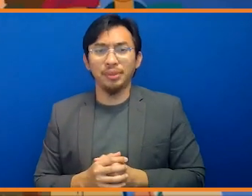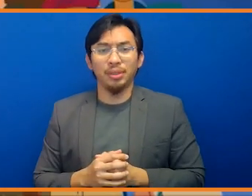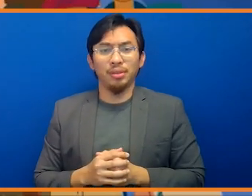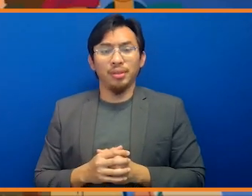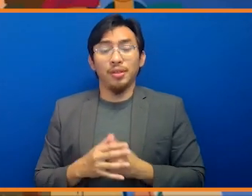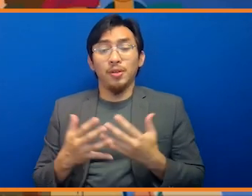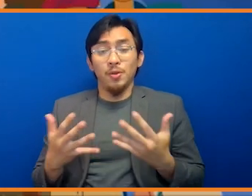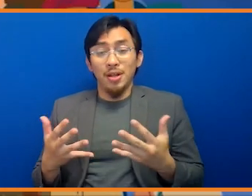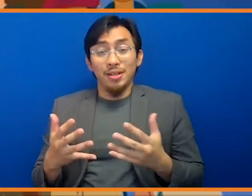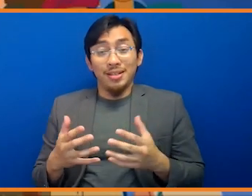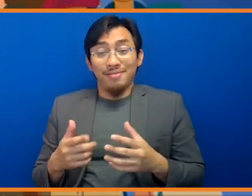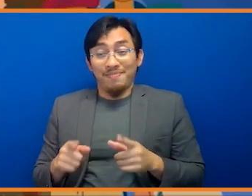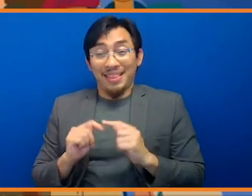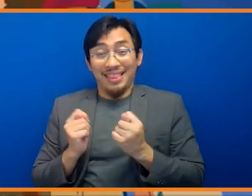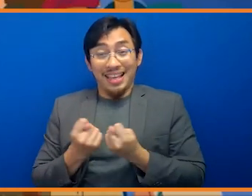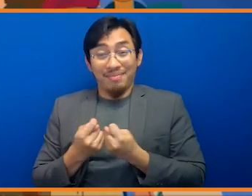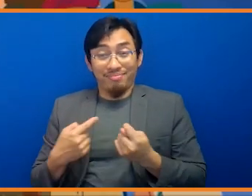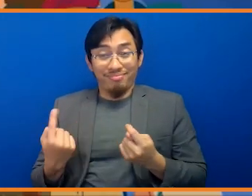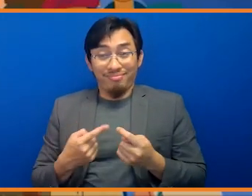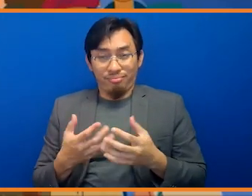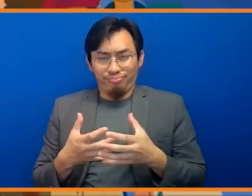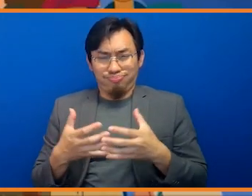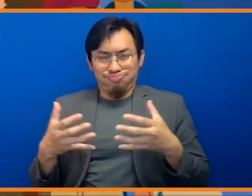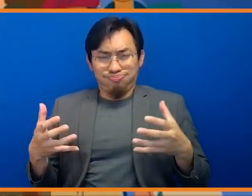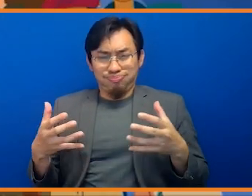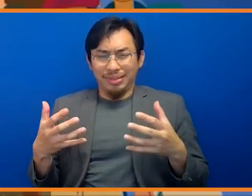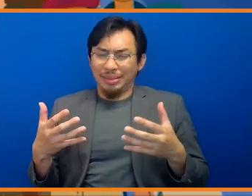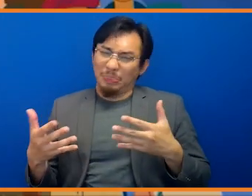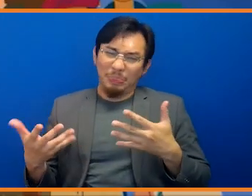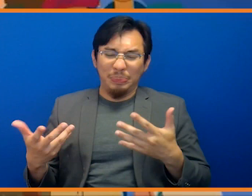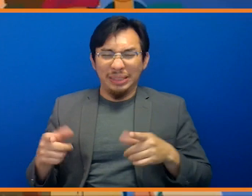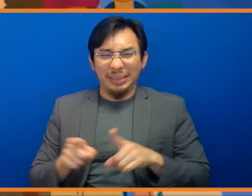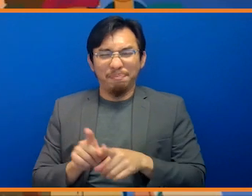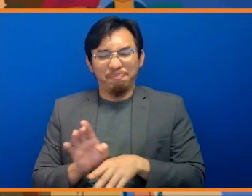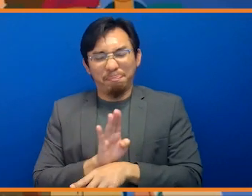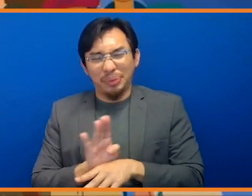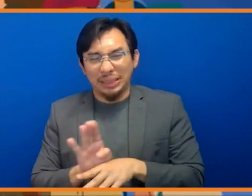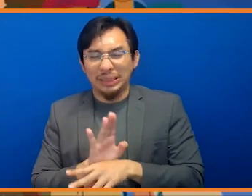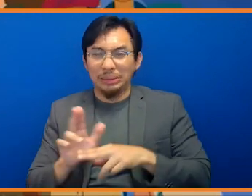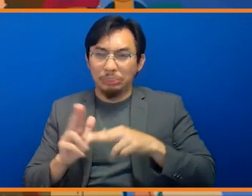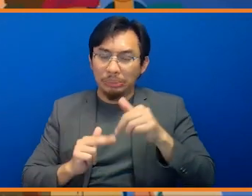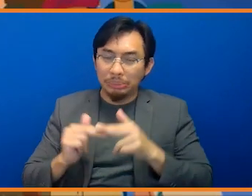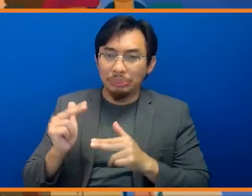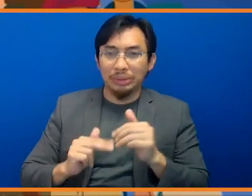While the victims are busy rebuilding their lives.